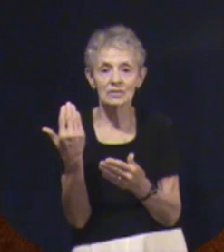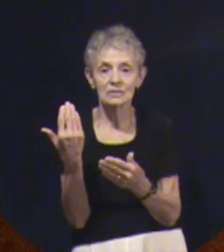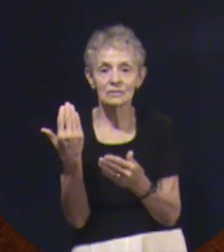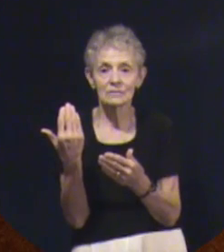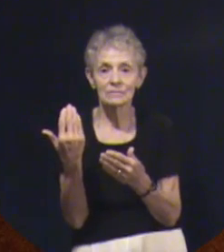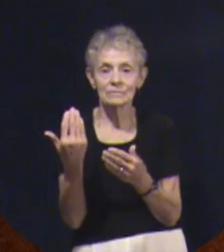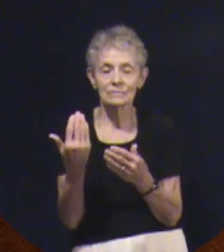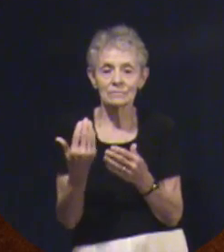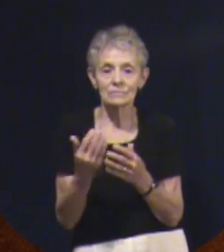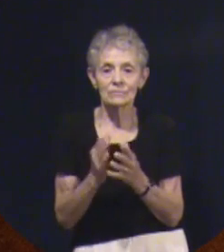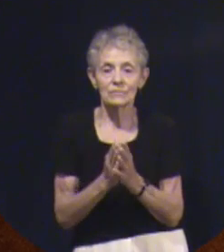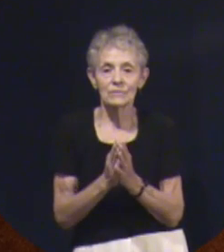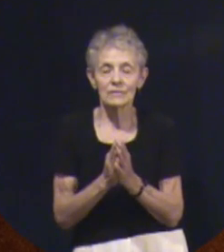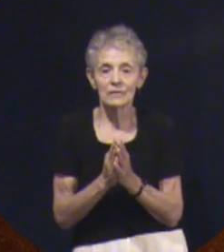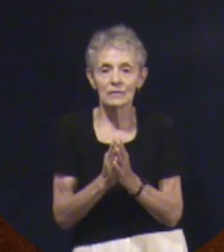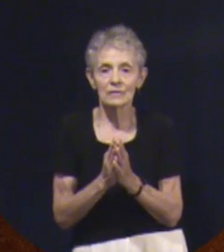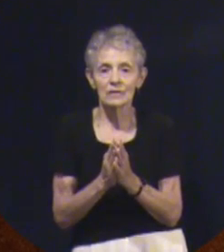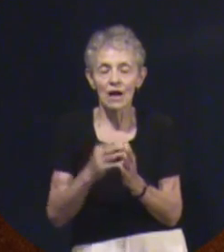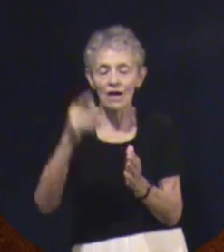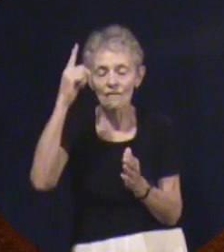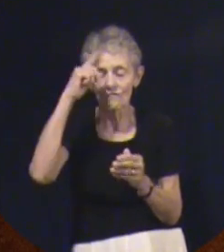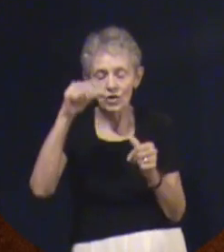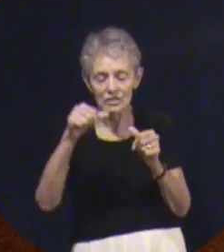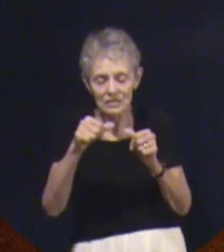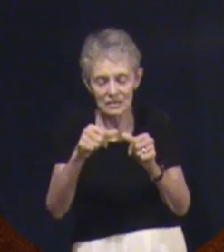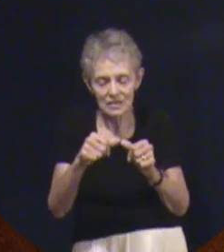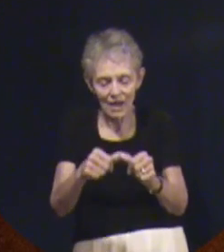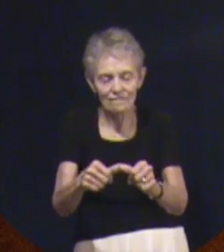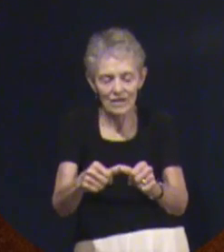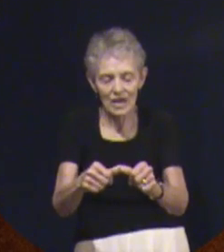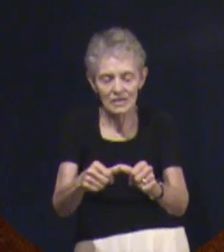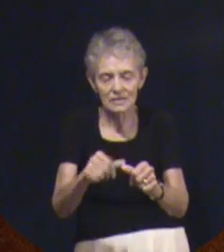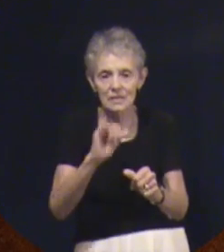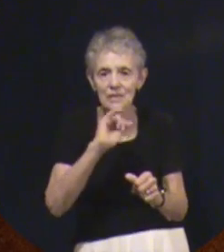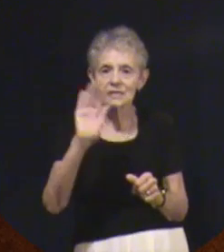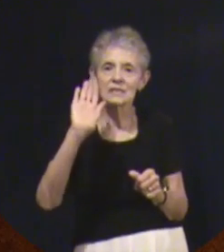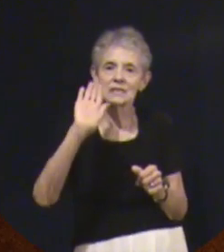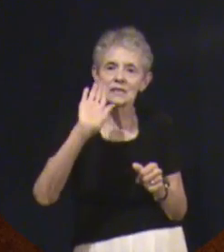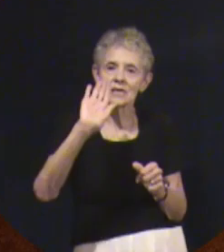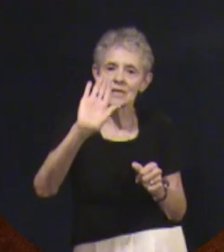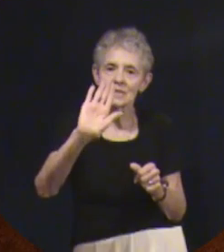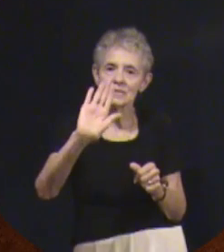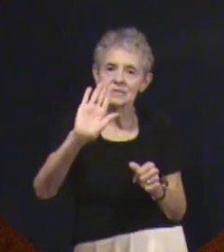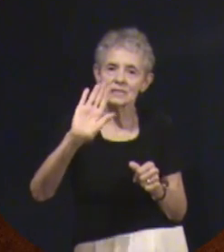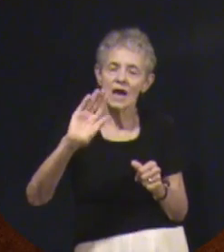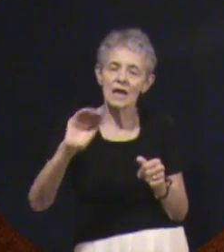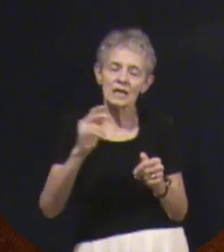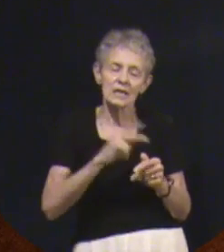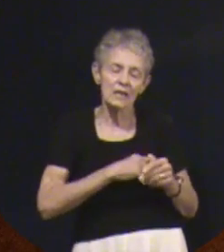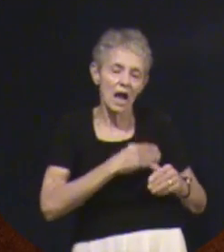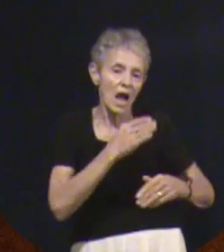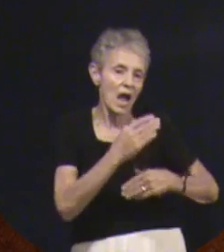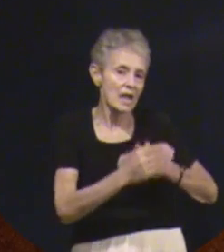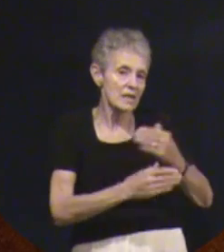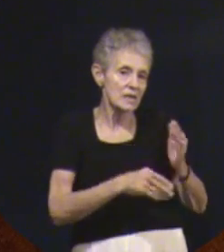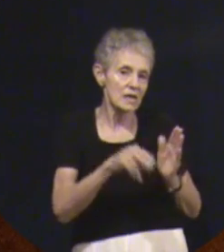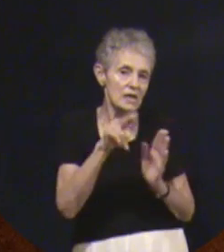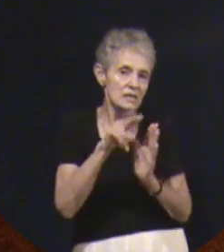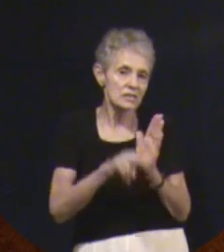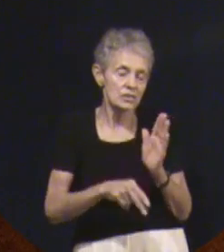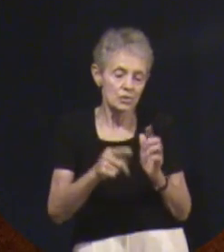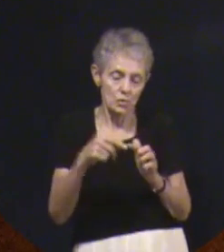news. For steadfast is his kindness towards us, and